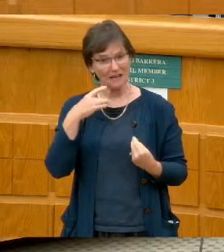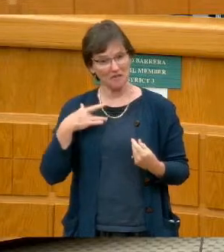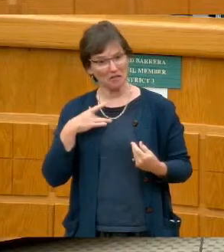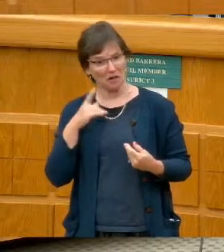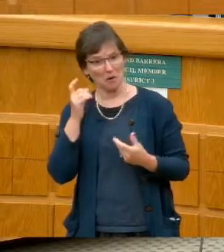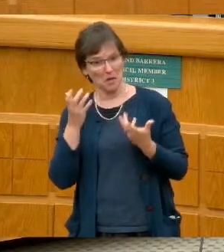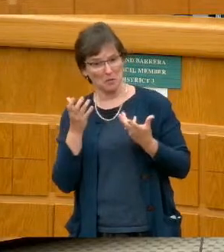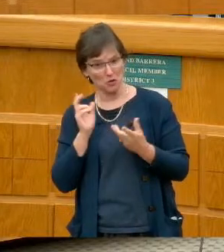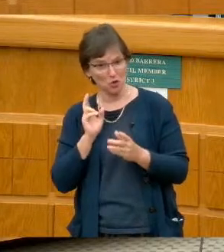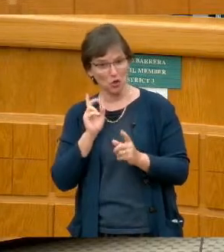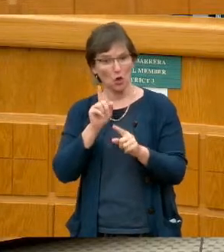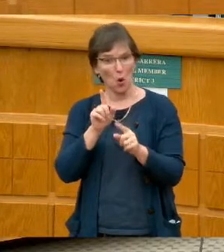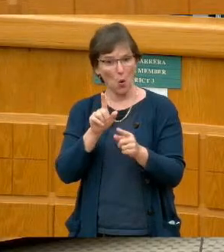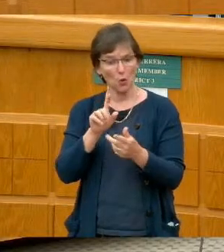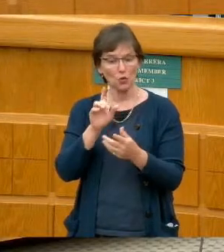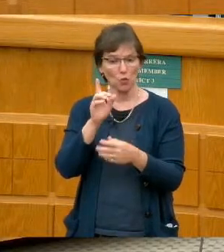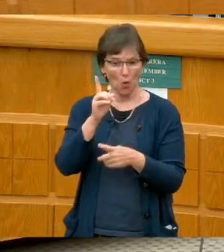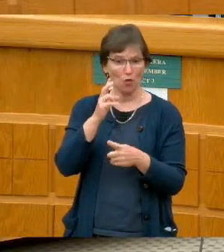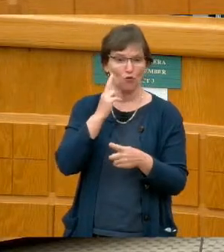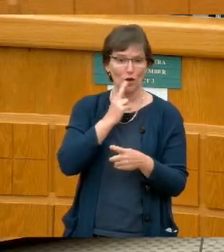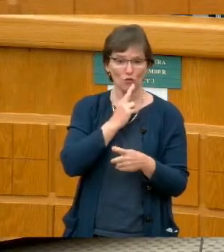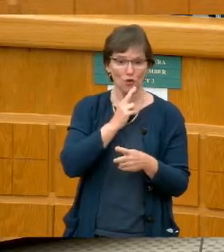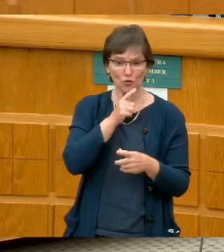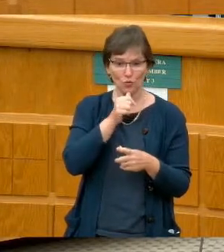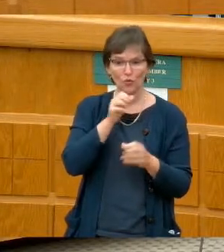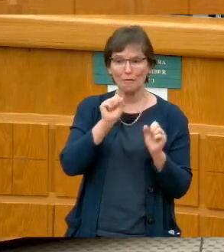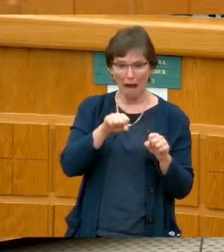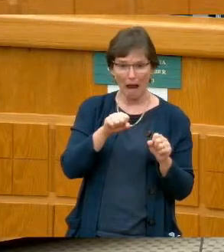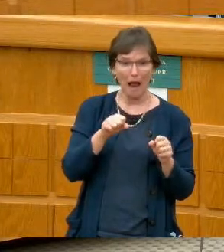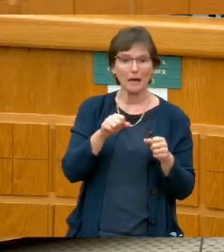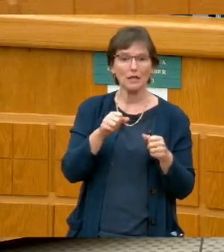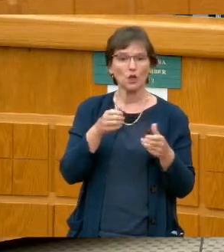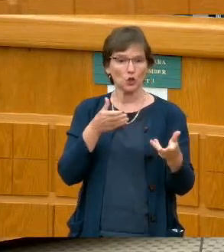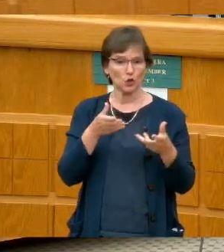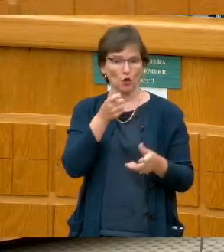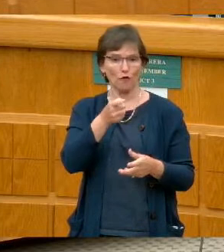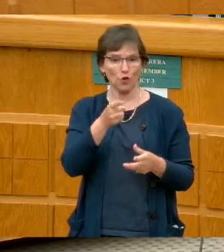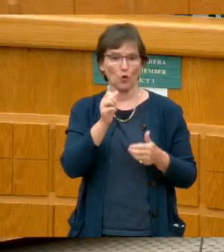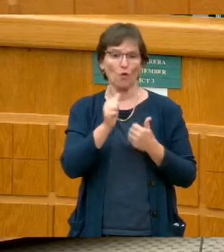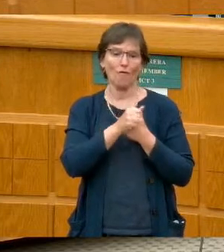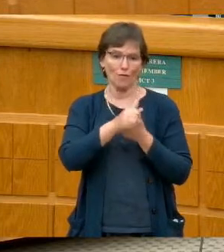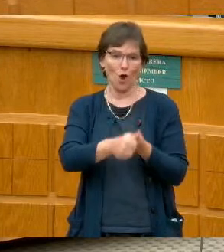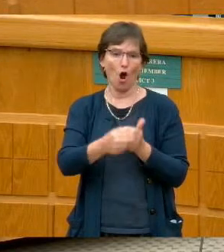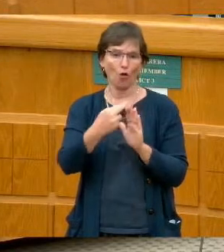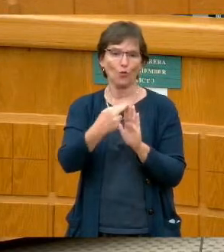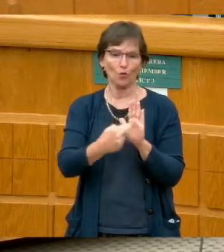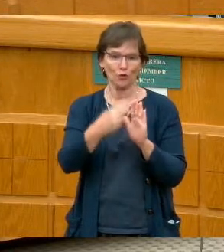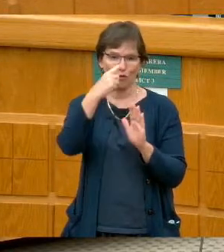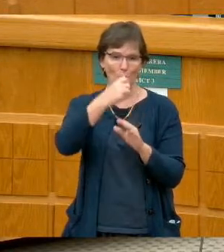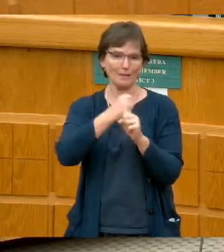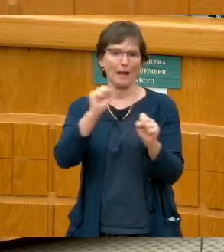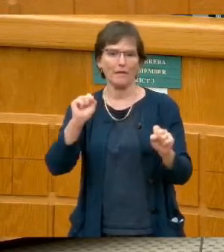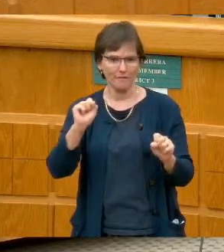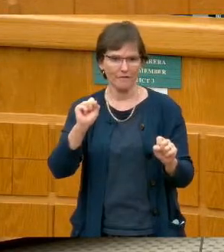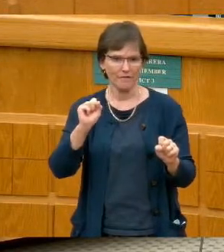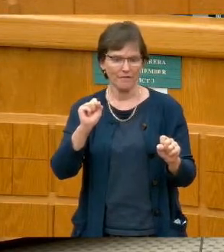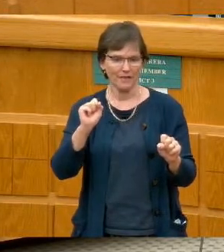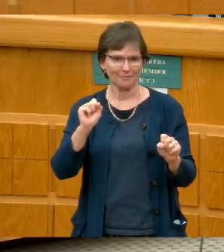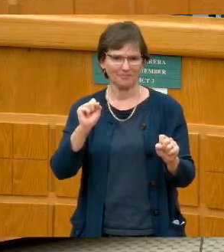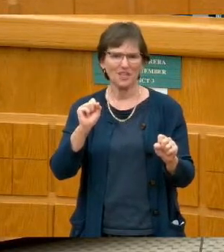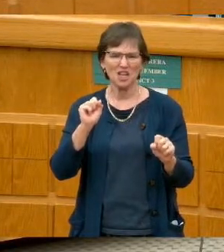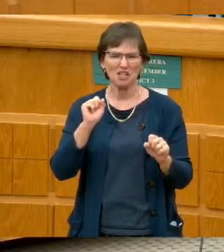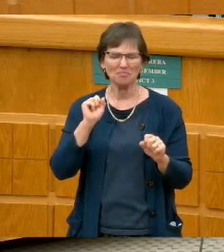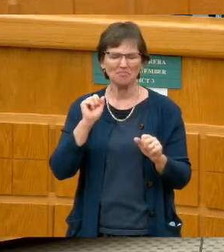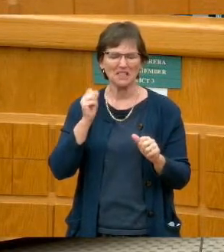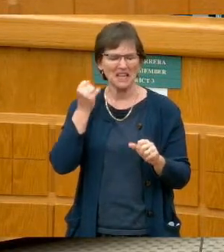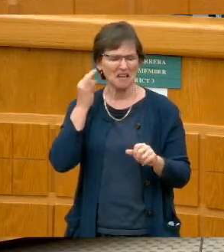in-house dining is still available. Some of them still are just carry out or take out. But go by and give them some business if you possibly can. But let me